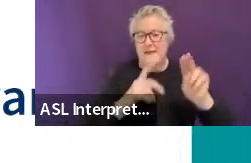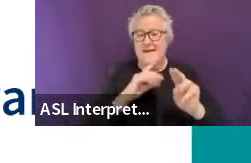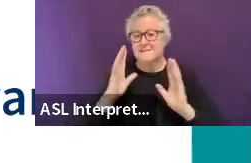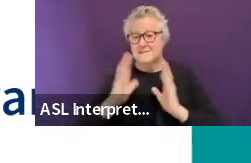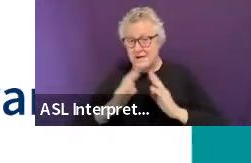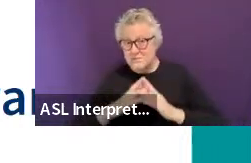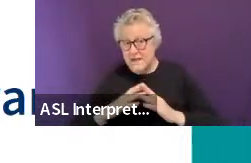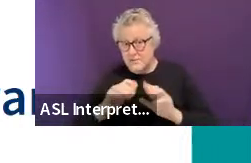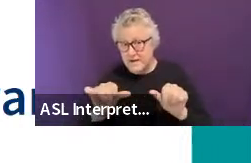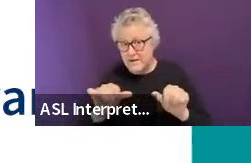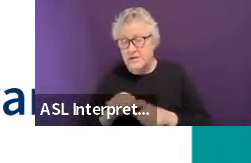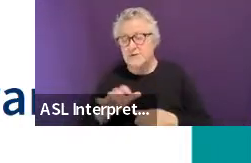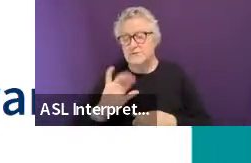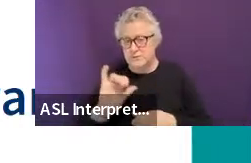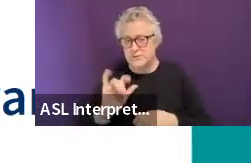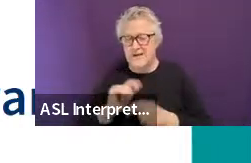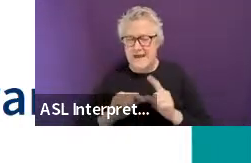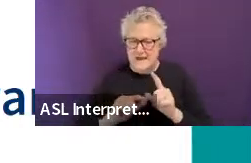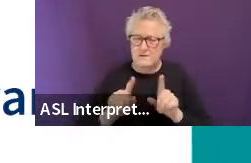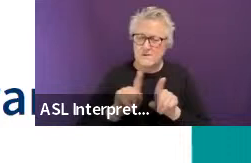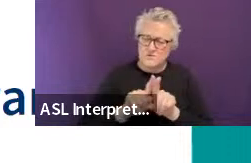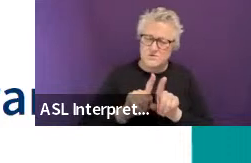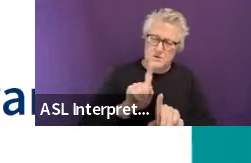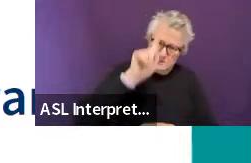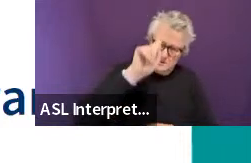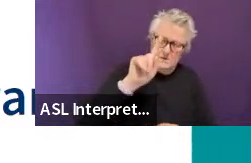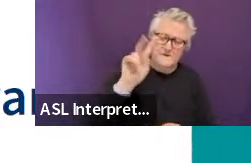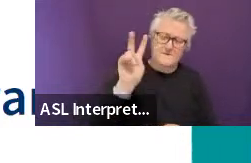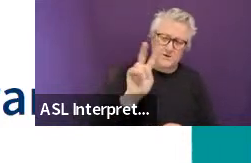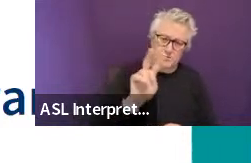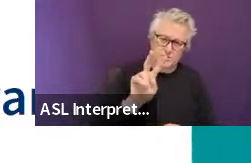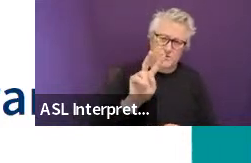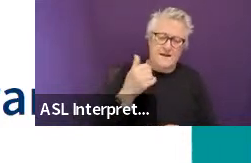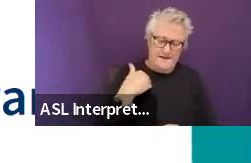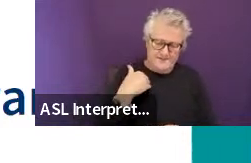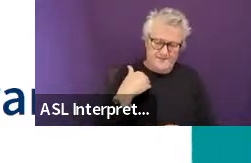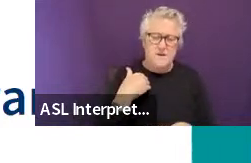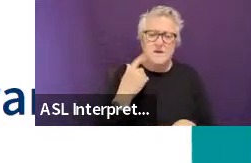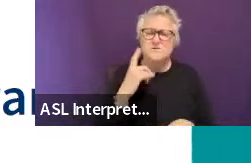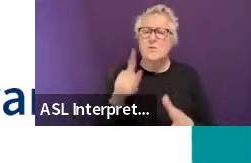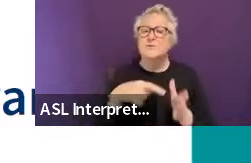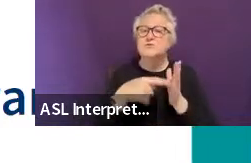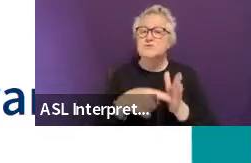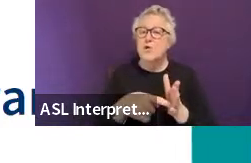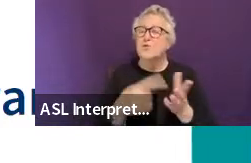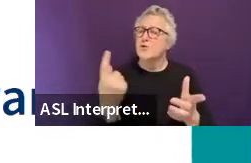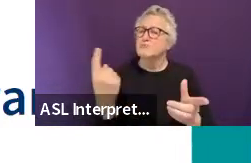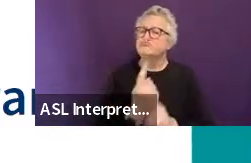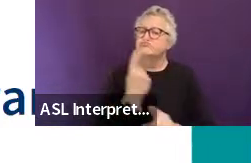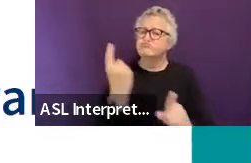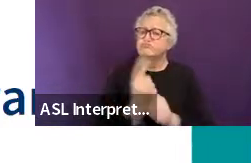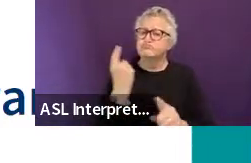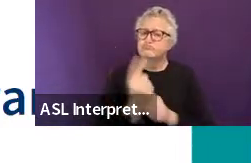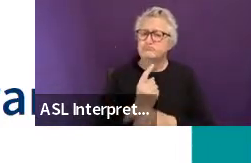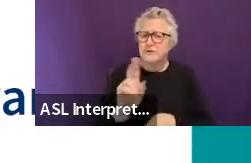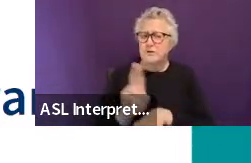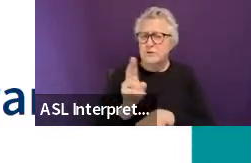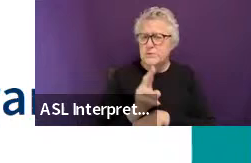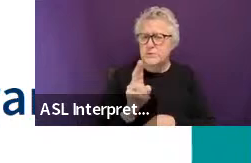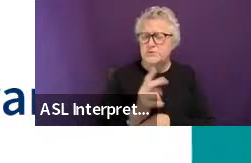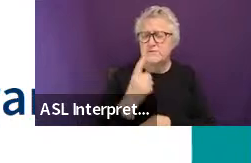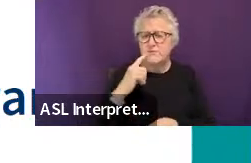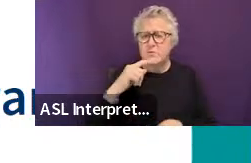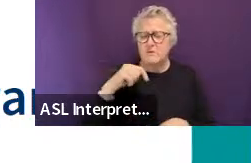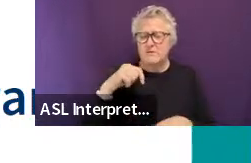well as other locations up in Vancouver that have examples of auxiliary lanes. So I wanted to show you these are a common practice that is used in the industry with